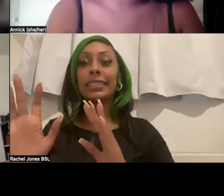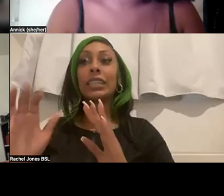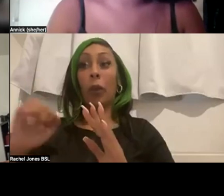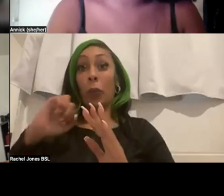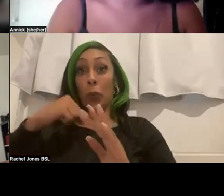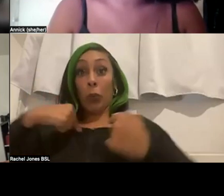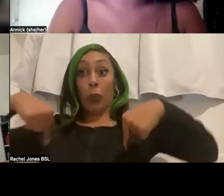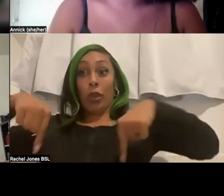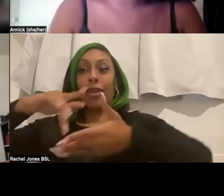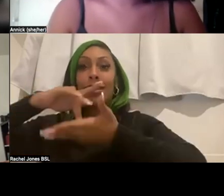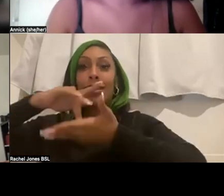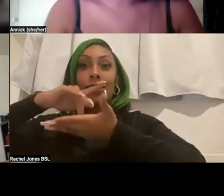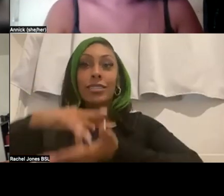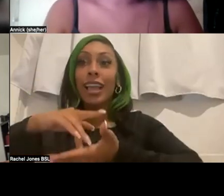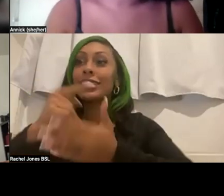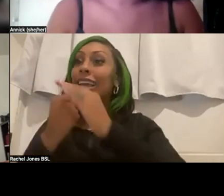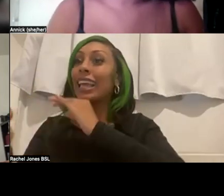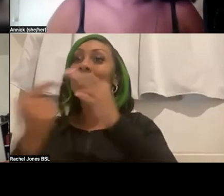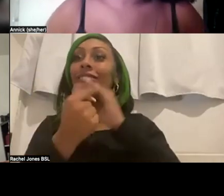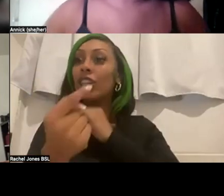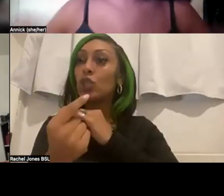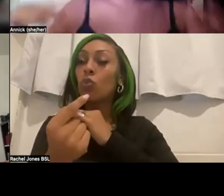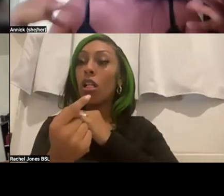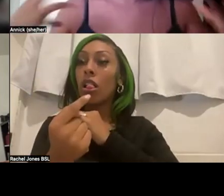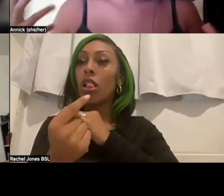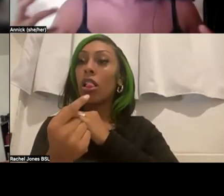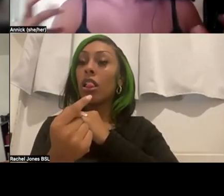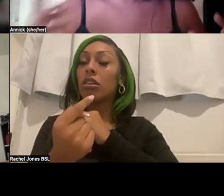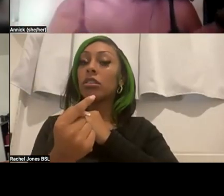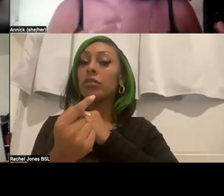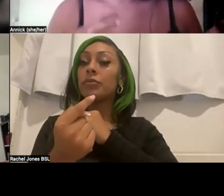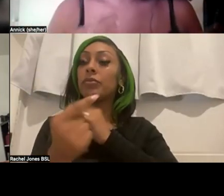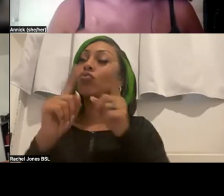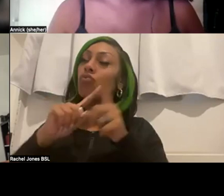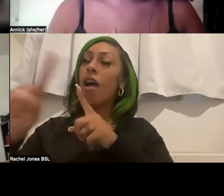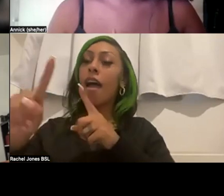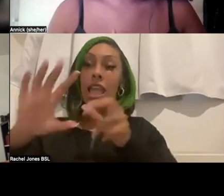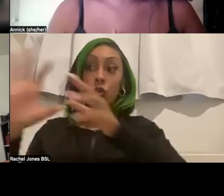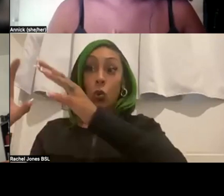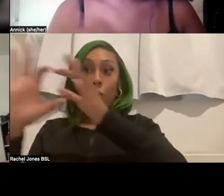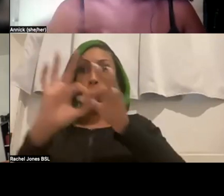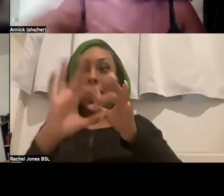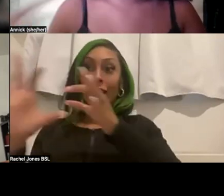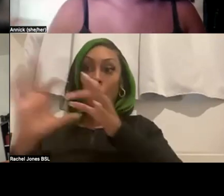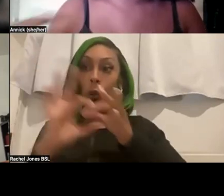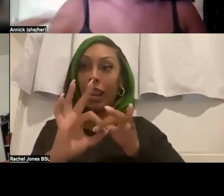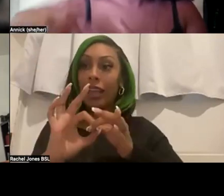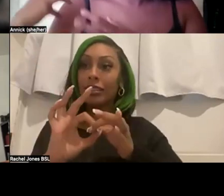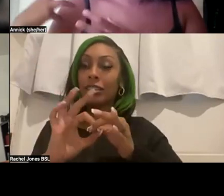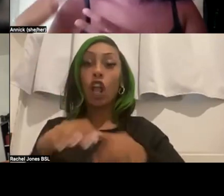community and individual healing, and we try to connect the